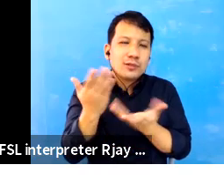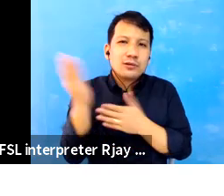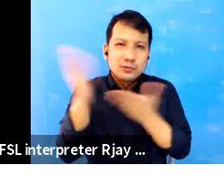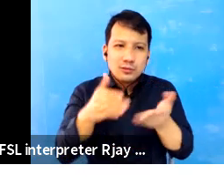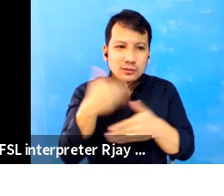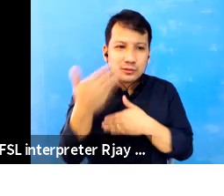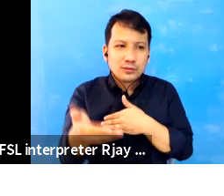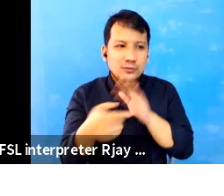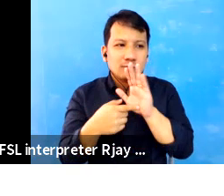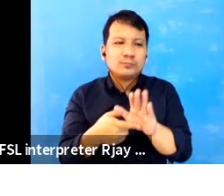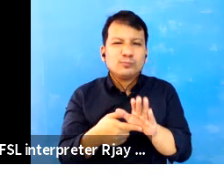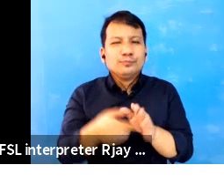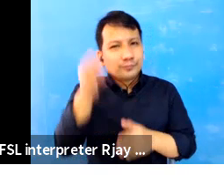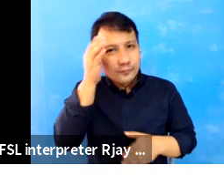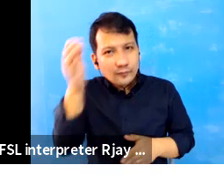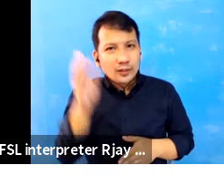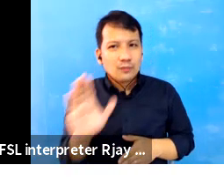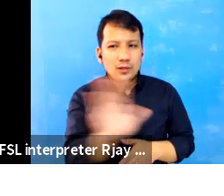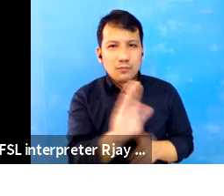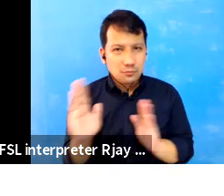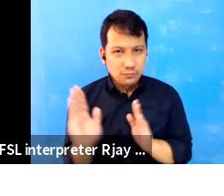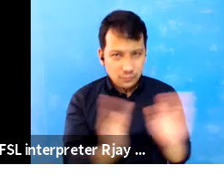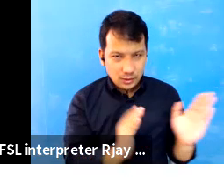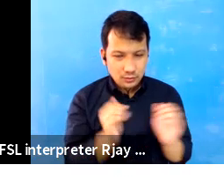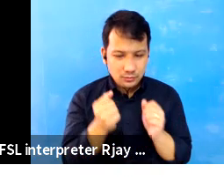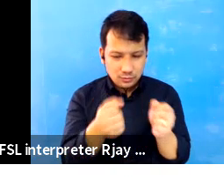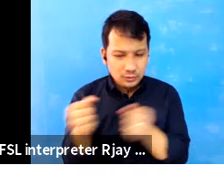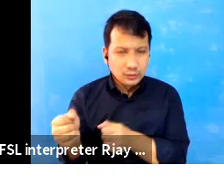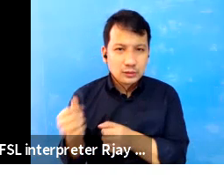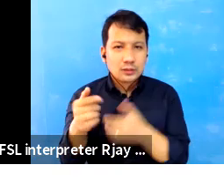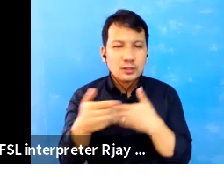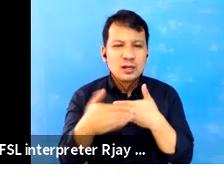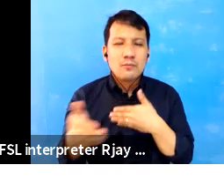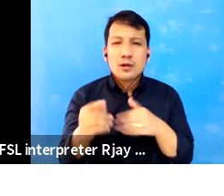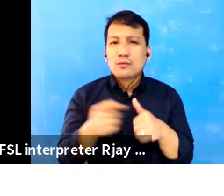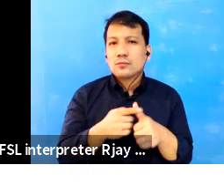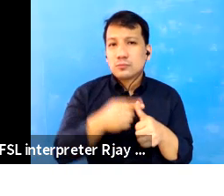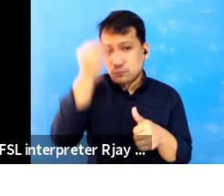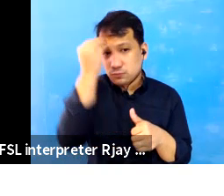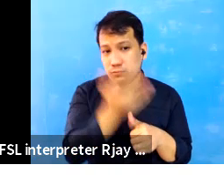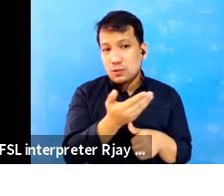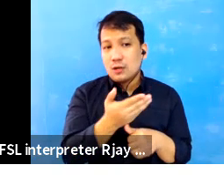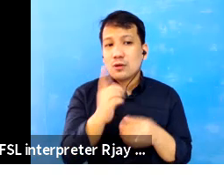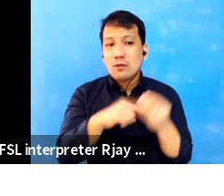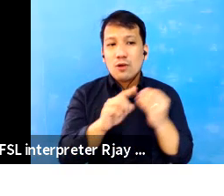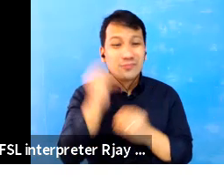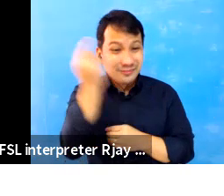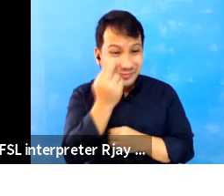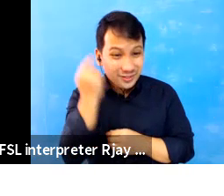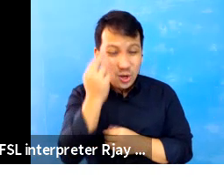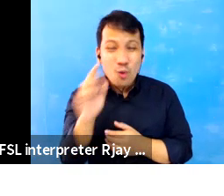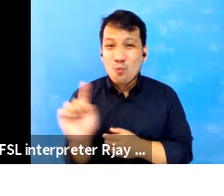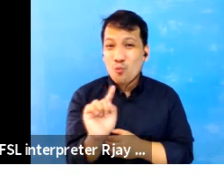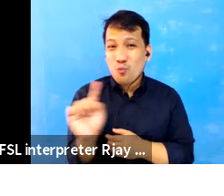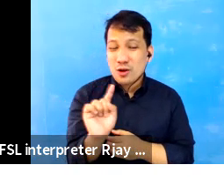some useful concepts in planning and strategic decision making later on. The first one is that the causes of malnutrition is